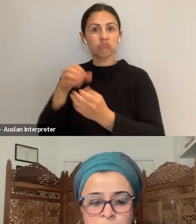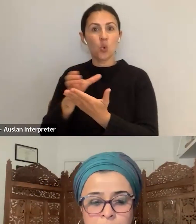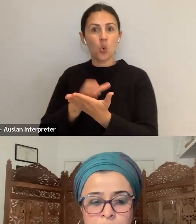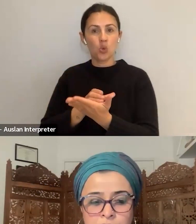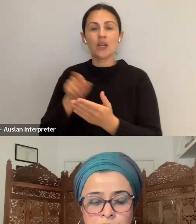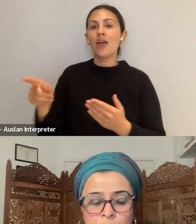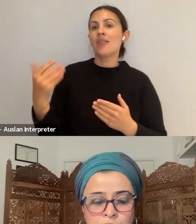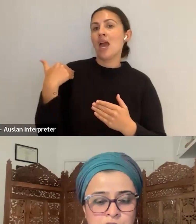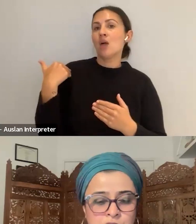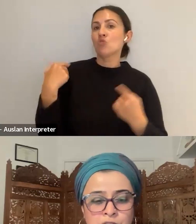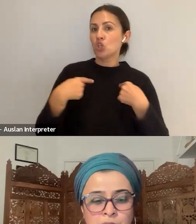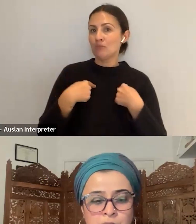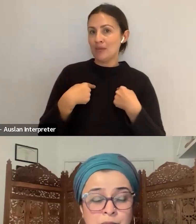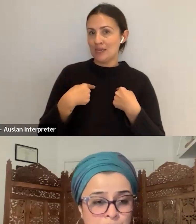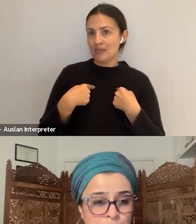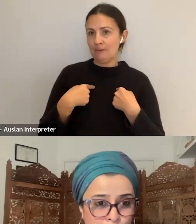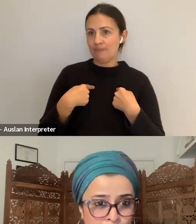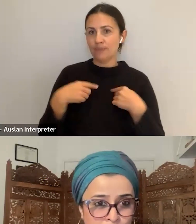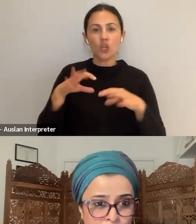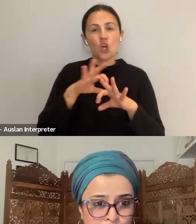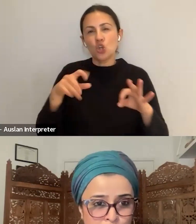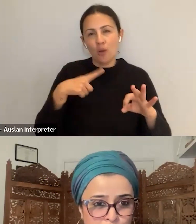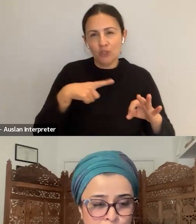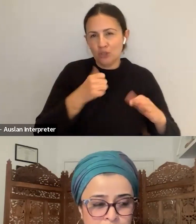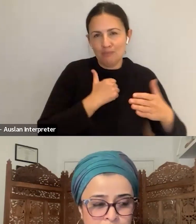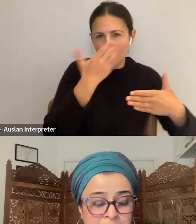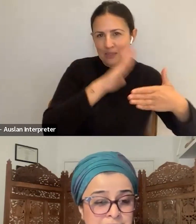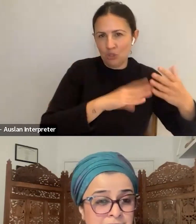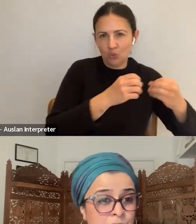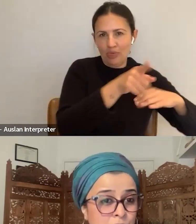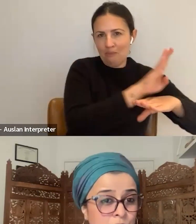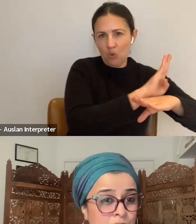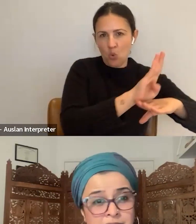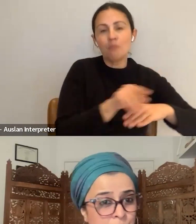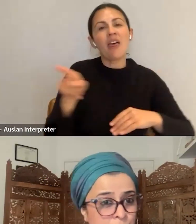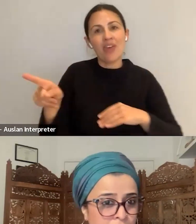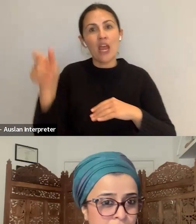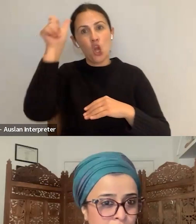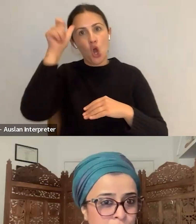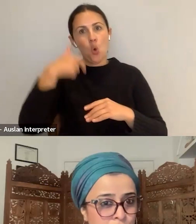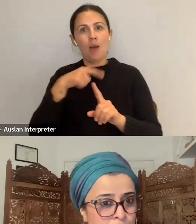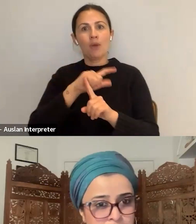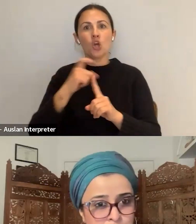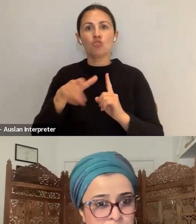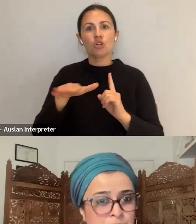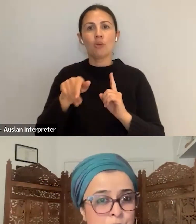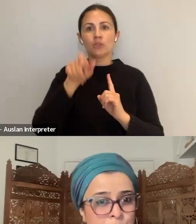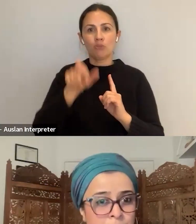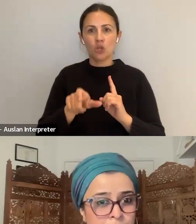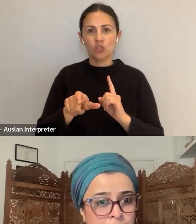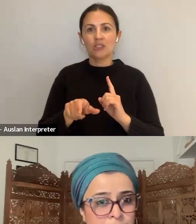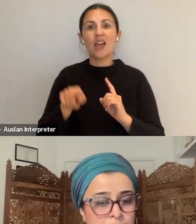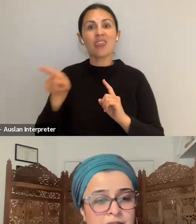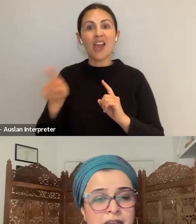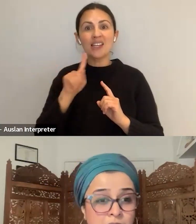me not because of the board that I was on, but because of the work that I do in cultural competency, and said, we recognize that we don't have a lot of diverse participants in